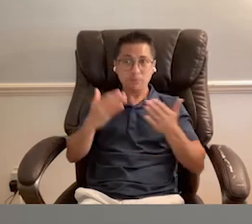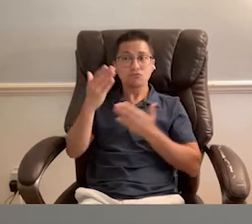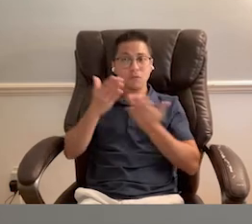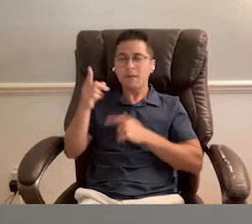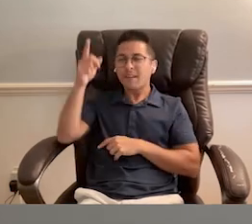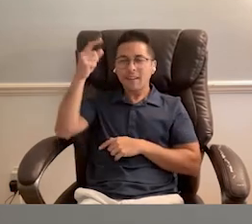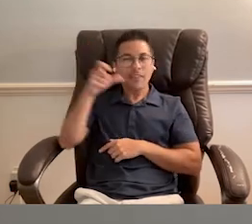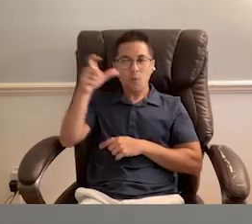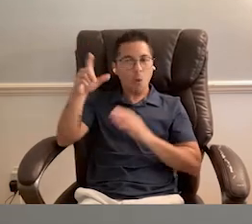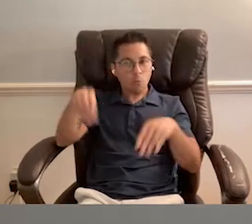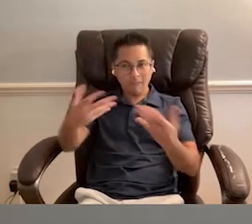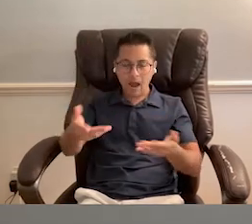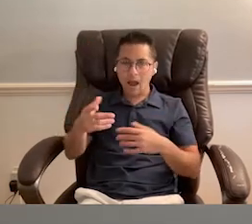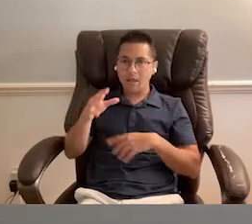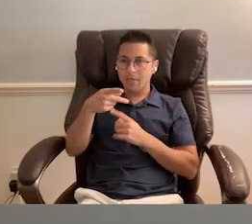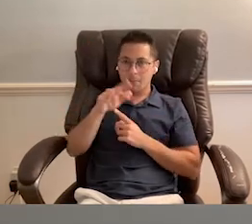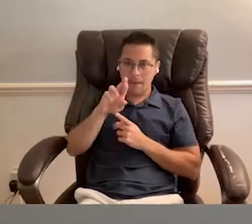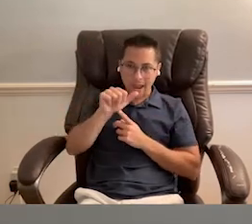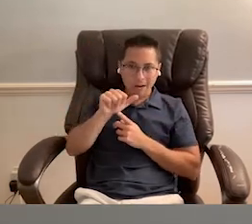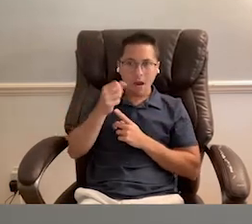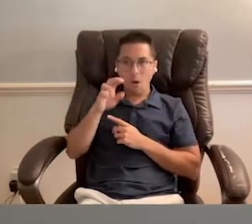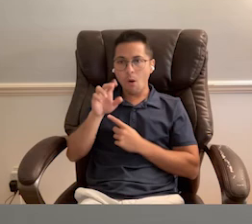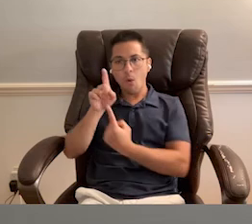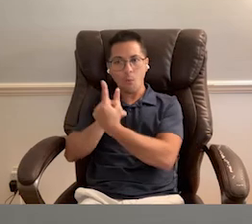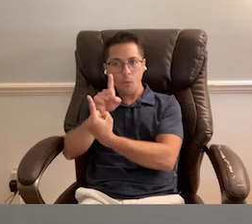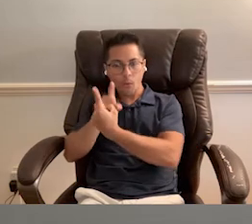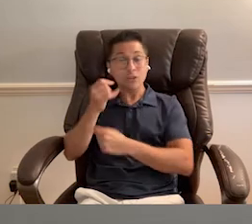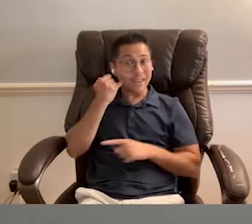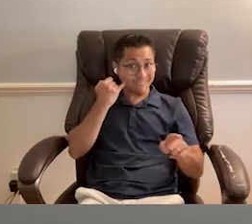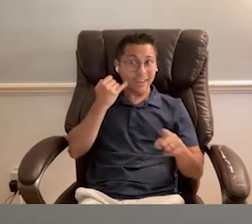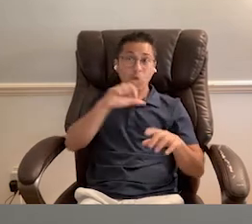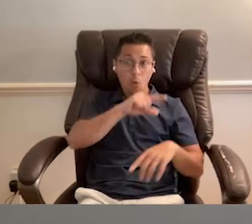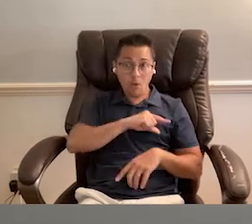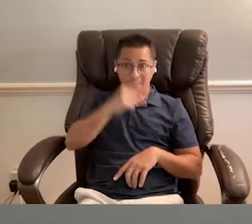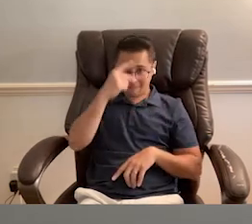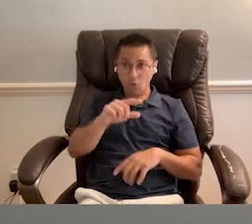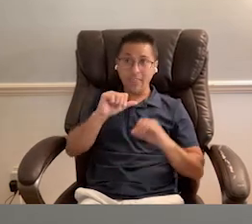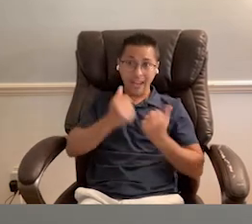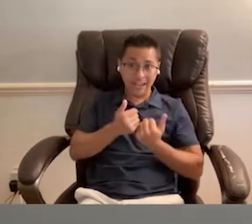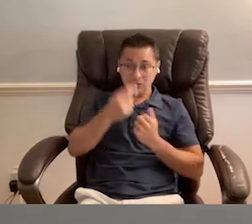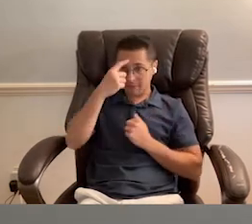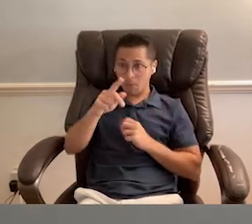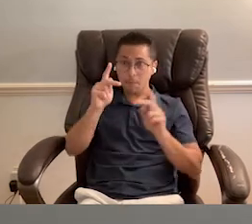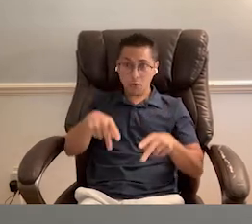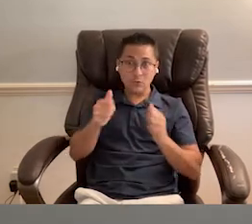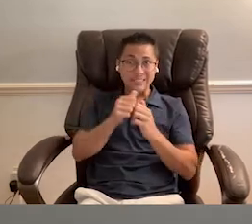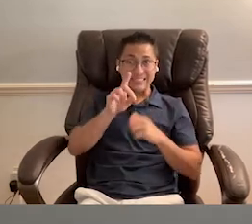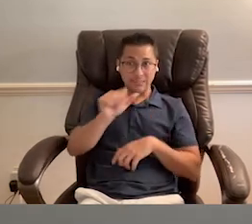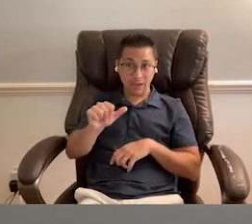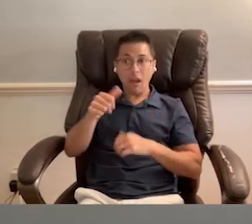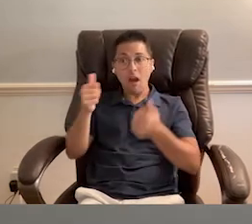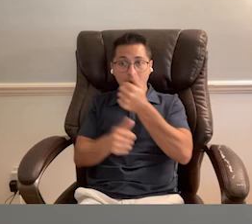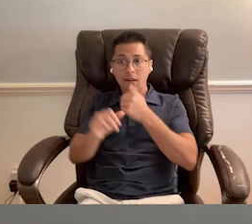won't provide the para or the one-on-one. So if he qualifies for the Agency for Persons with Disabilities under the